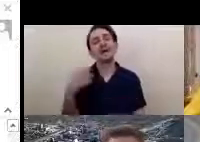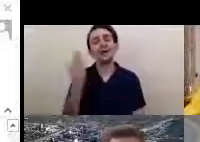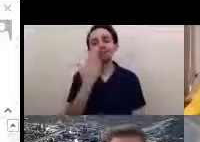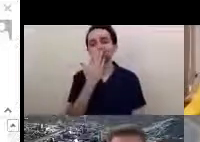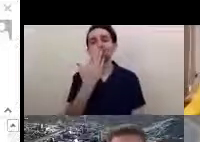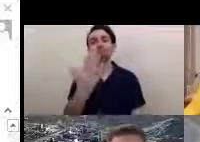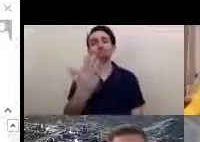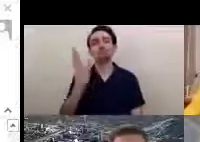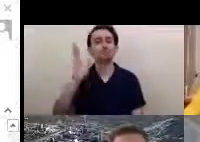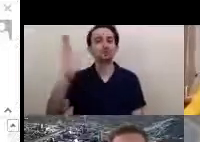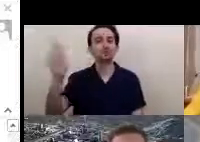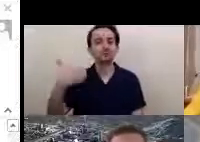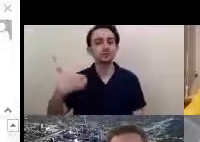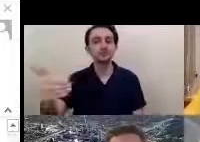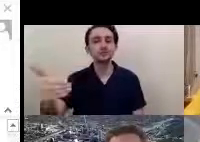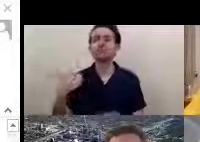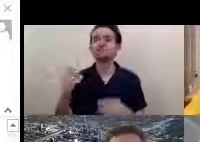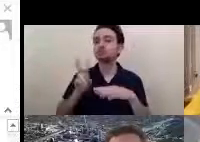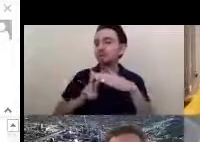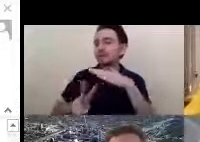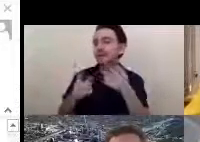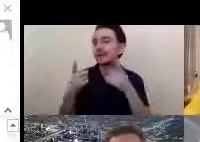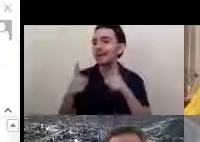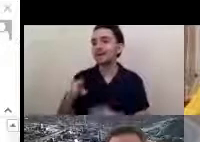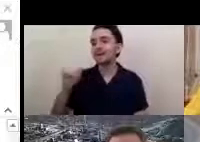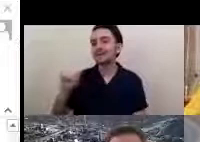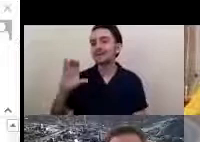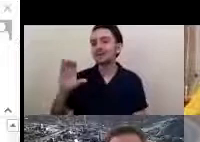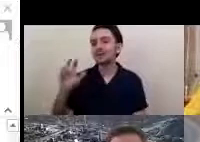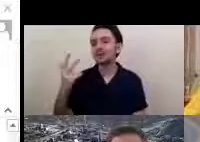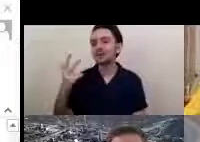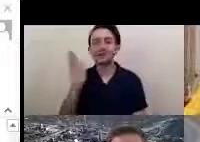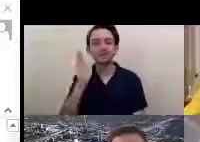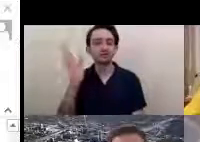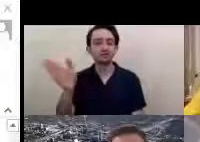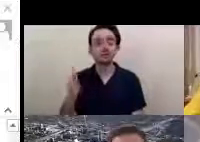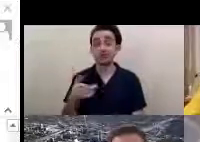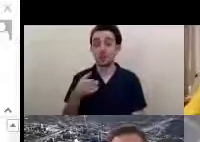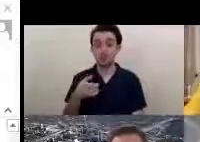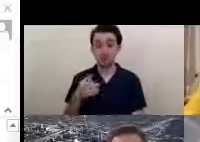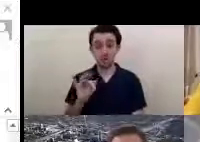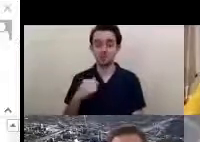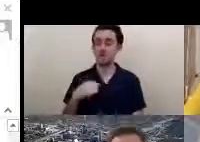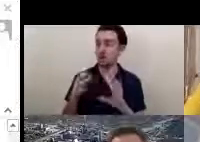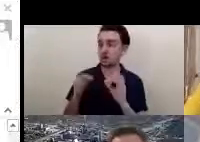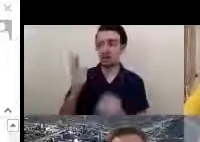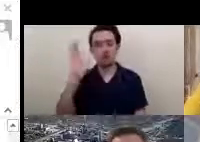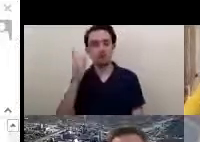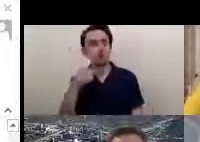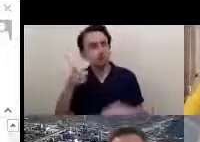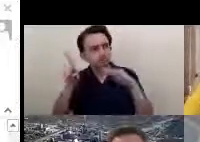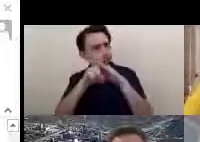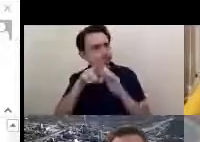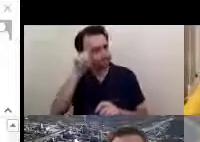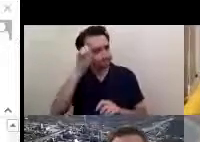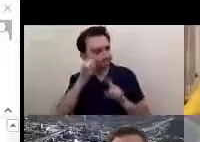going. I would say as I go through this, don't hesitate to kind of ask questions as I go through it. Want to make sure people understand the vision.